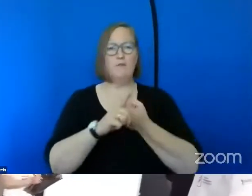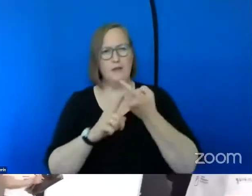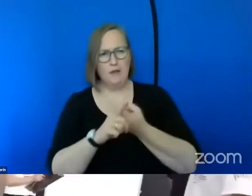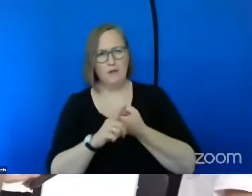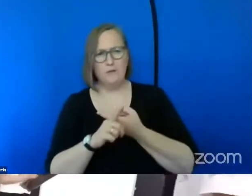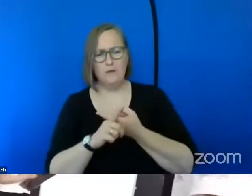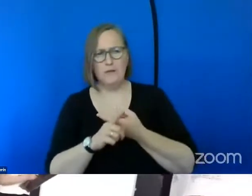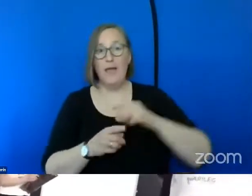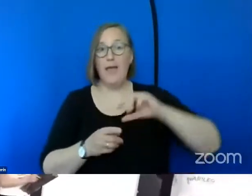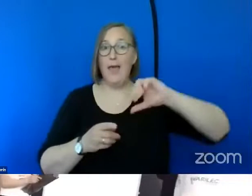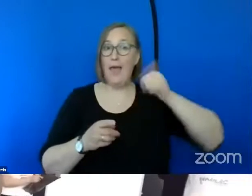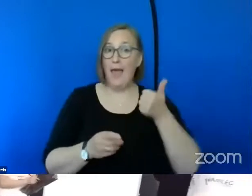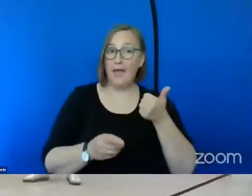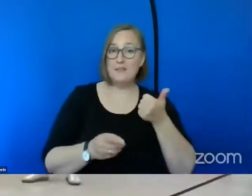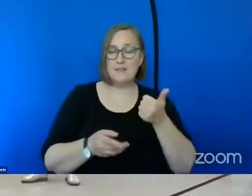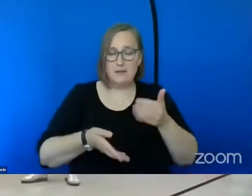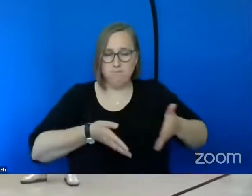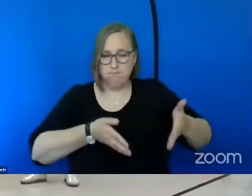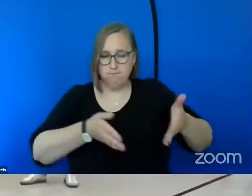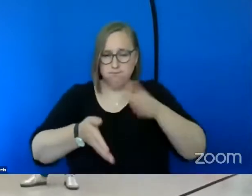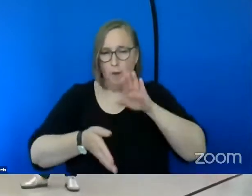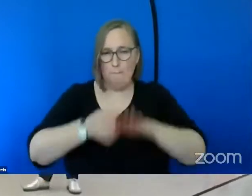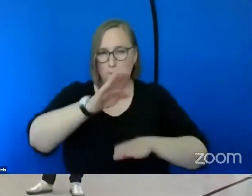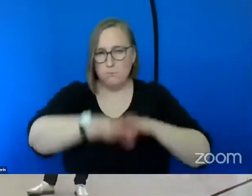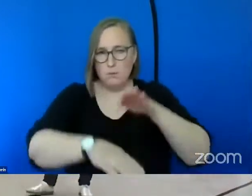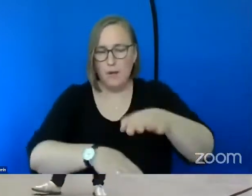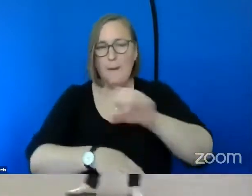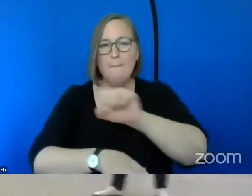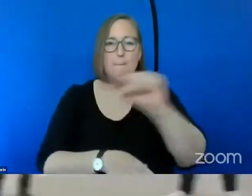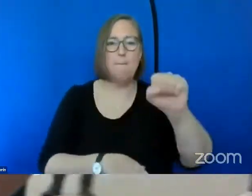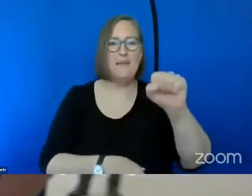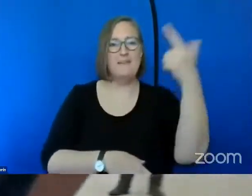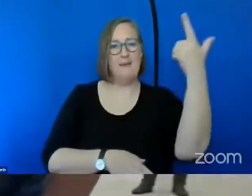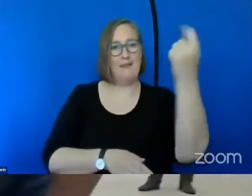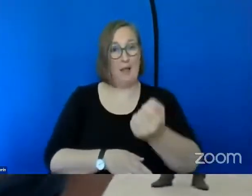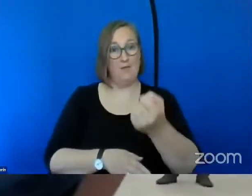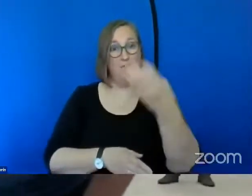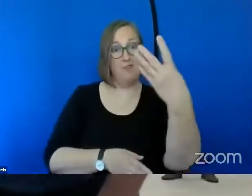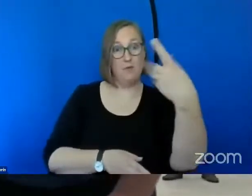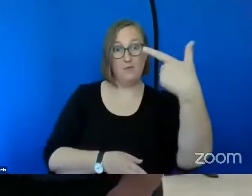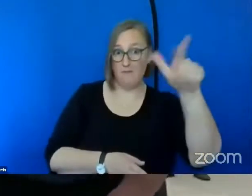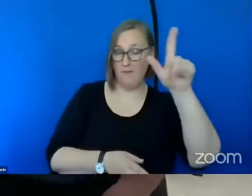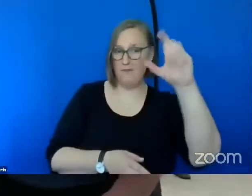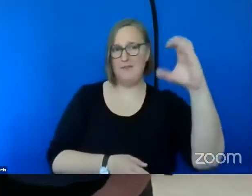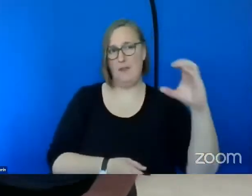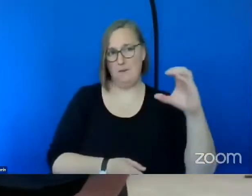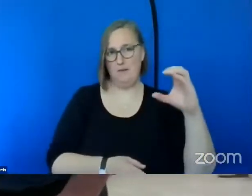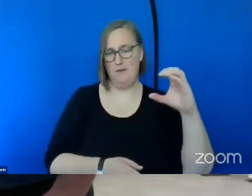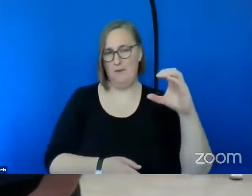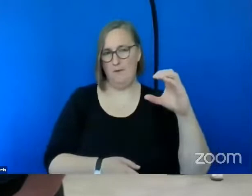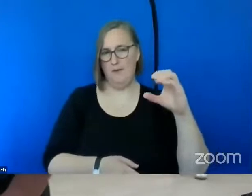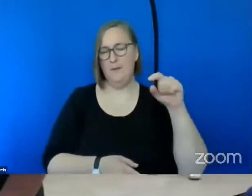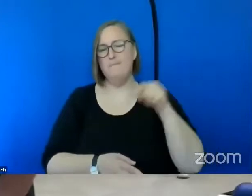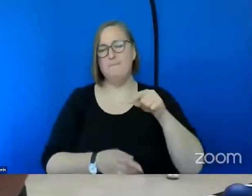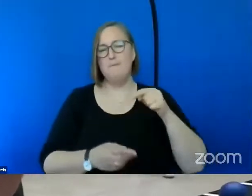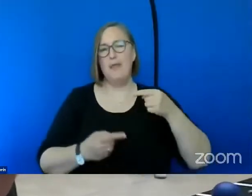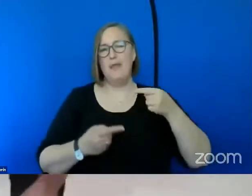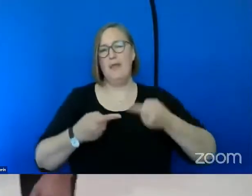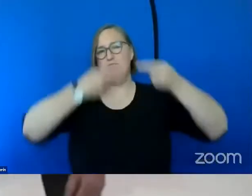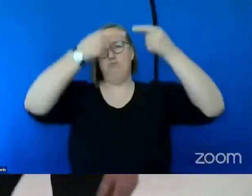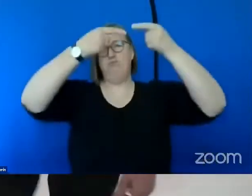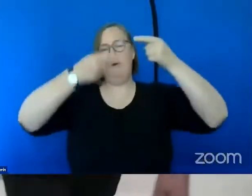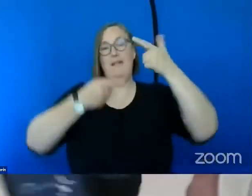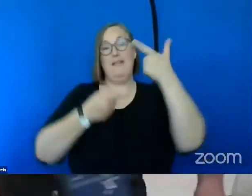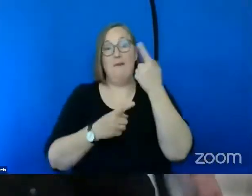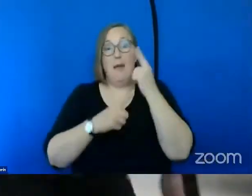year. Teams can use them to prepare CYBATHLON 2024 in the best possible way, step by step.